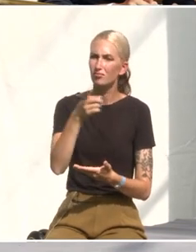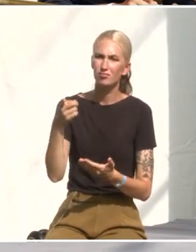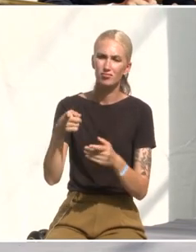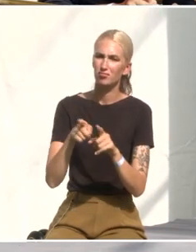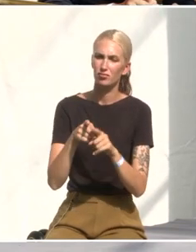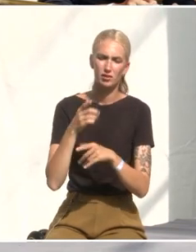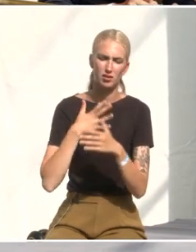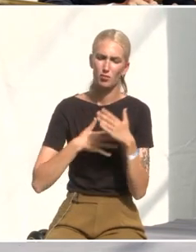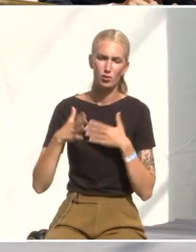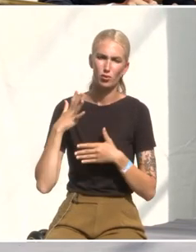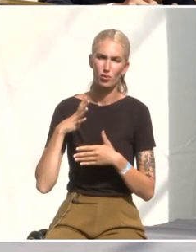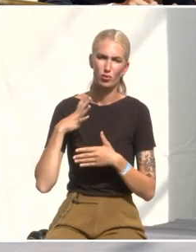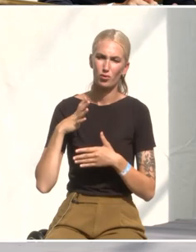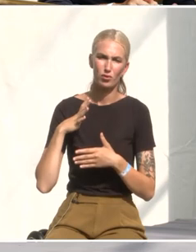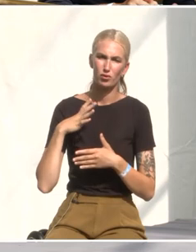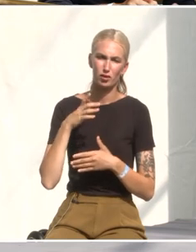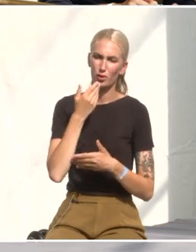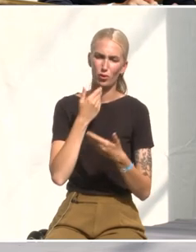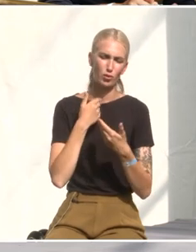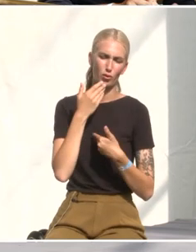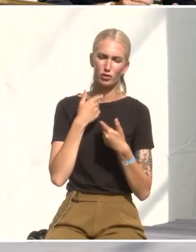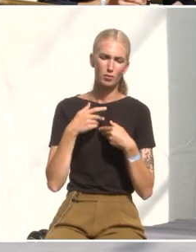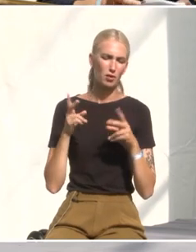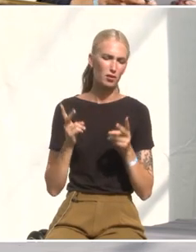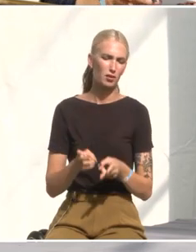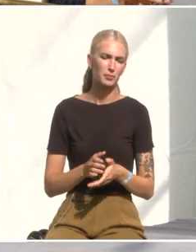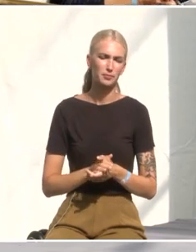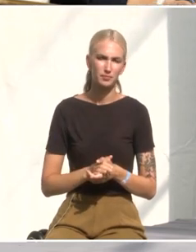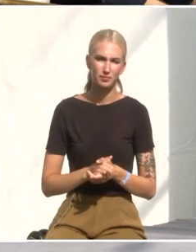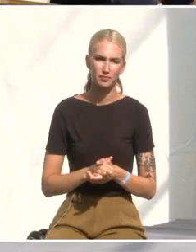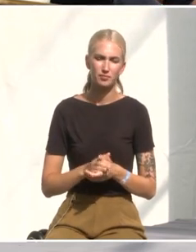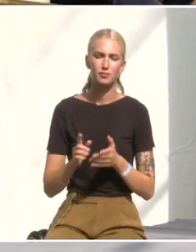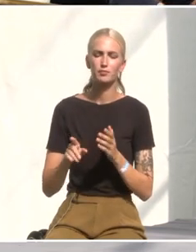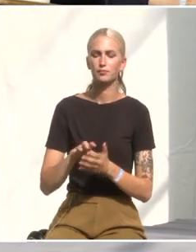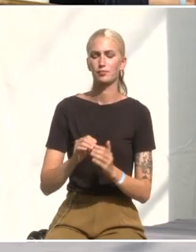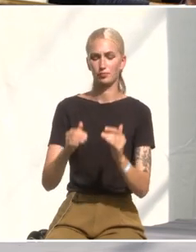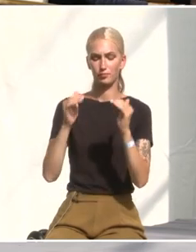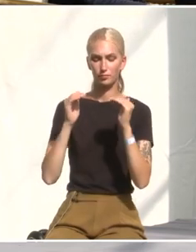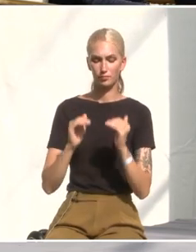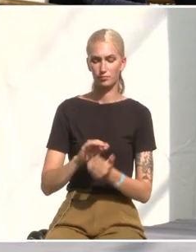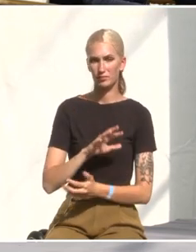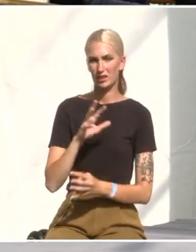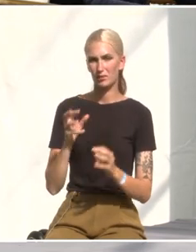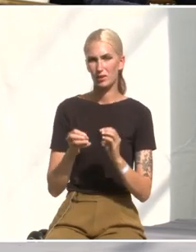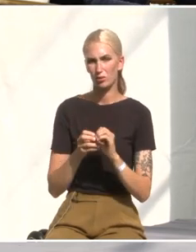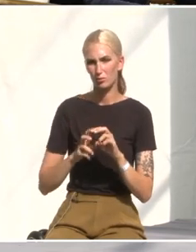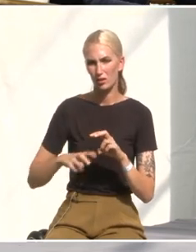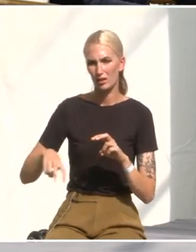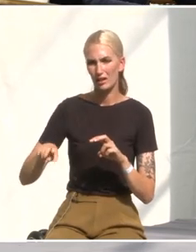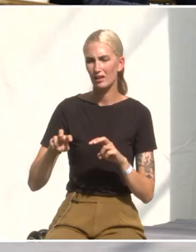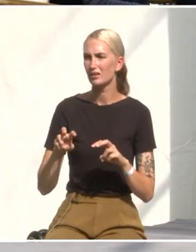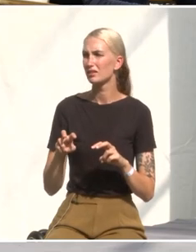welcome to ask questions. And we'd like to finish this panel with the